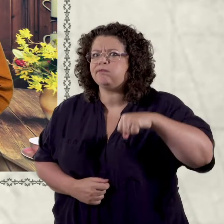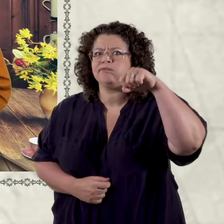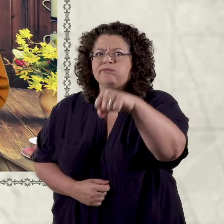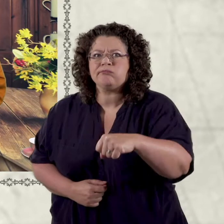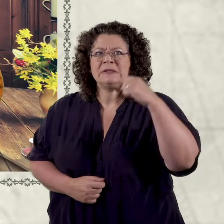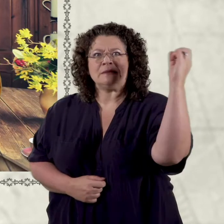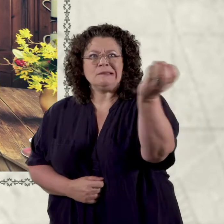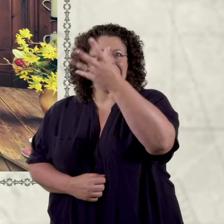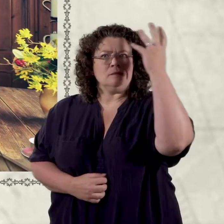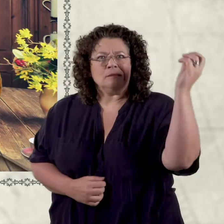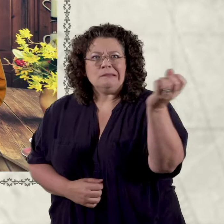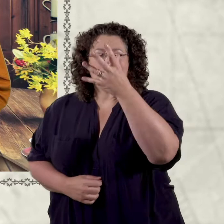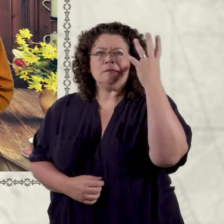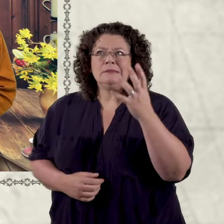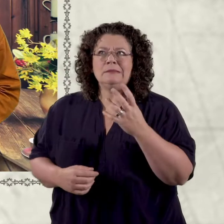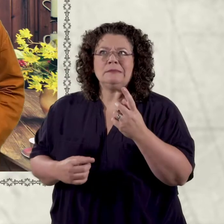Oh,